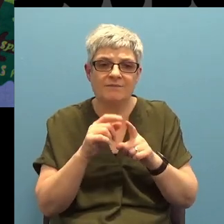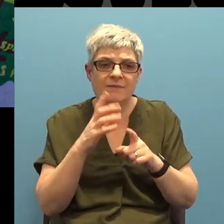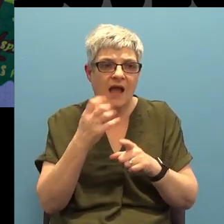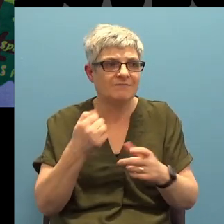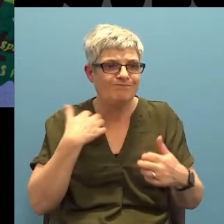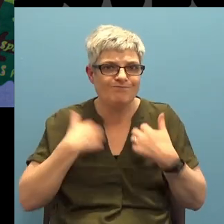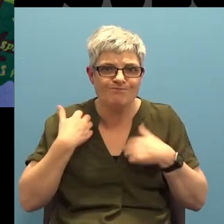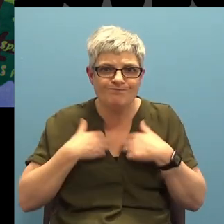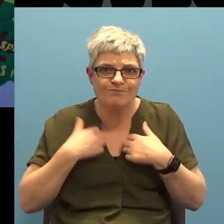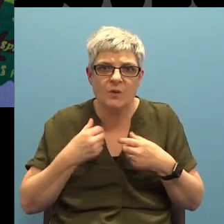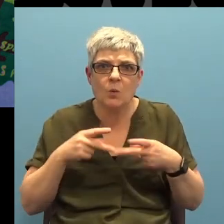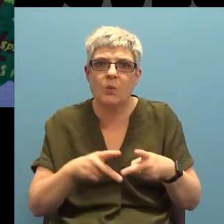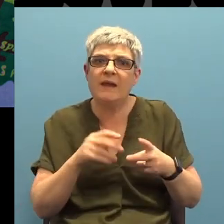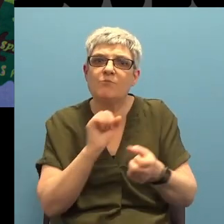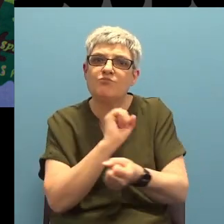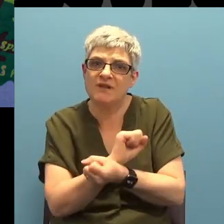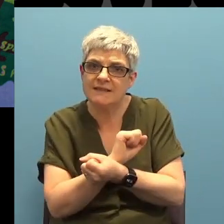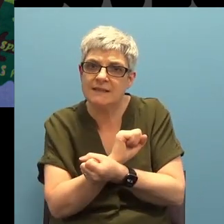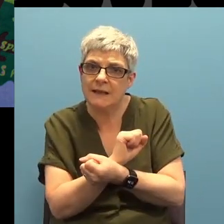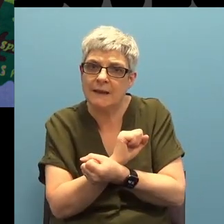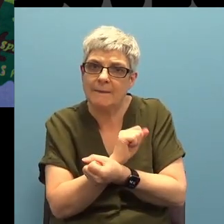of imprisoning people with vice.